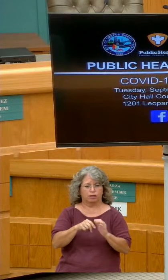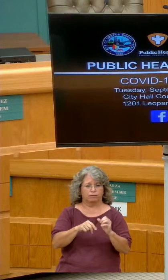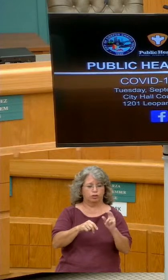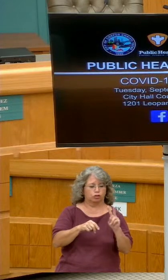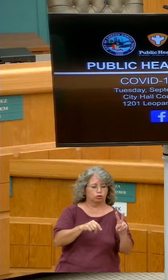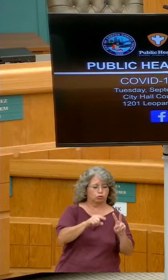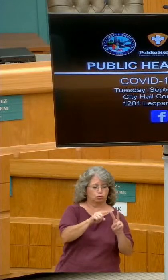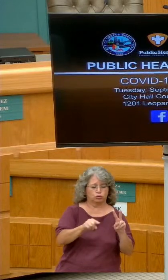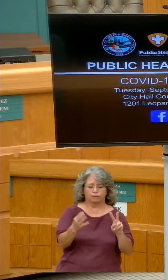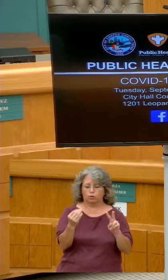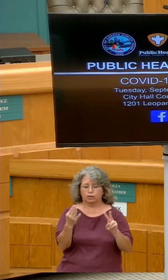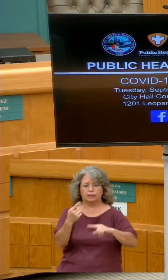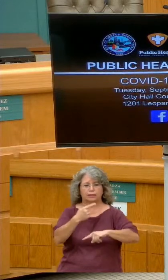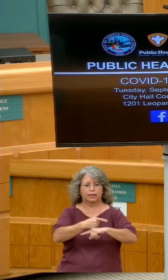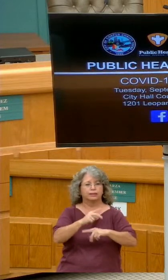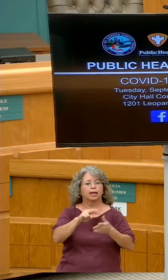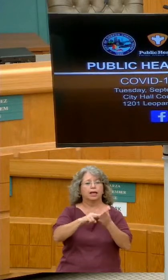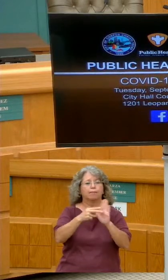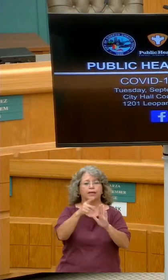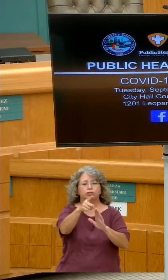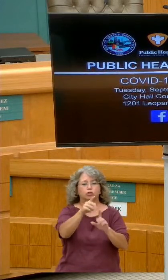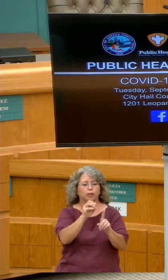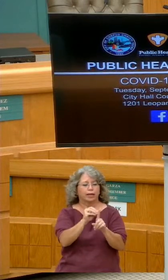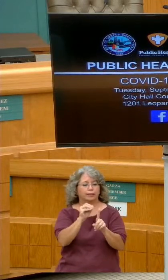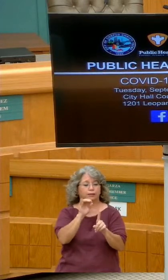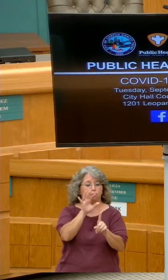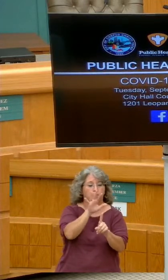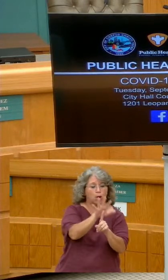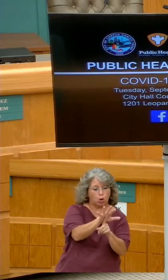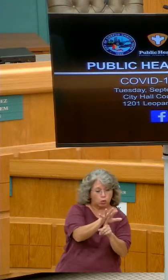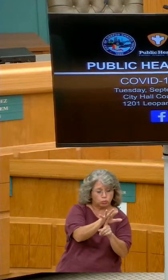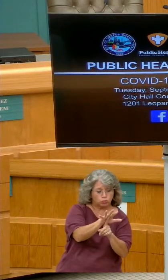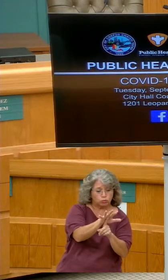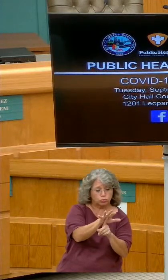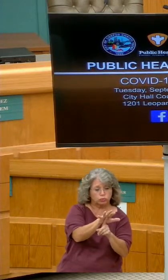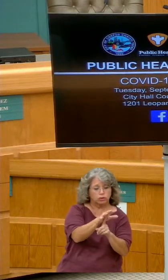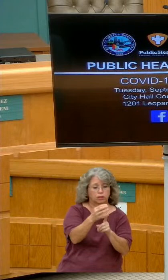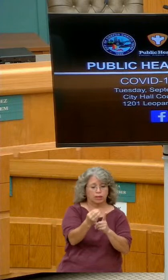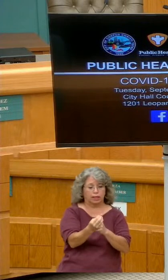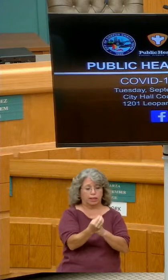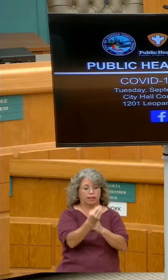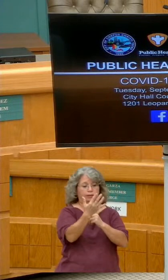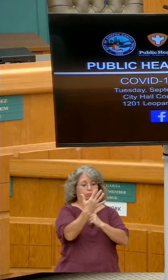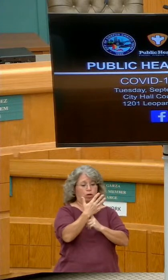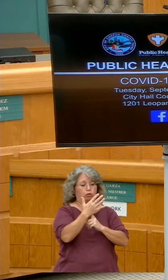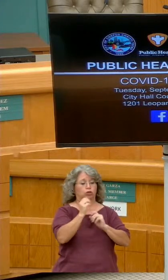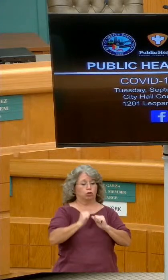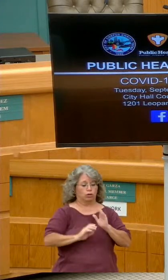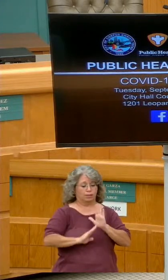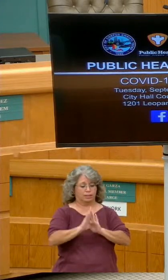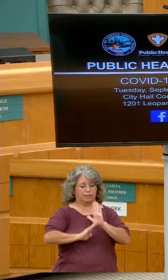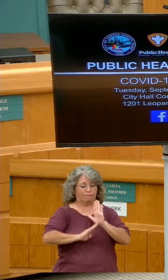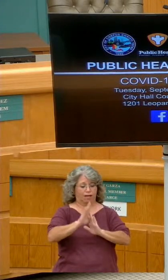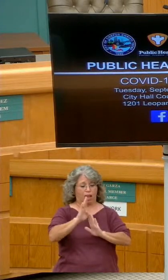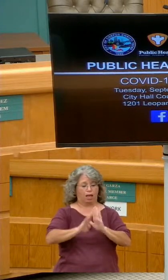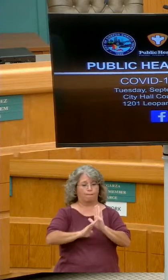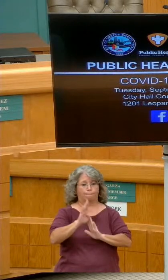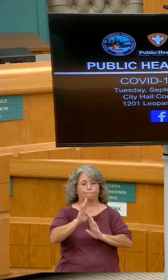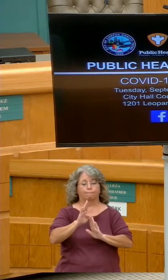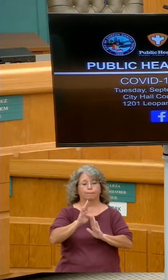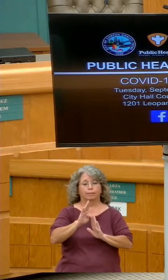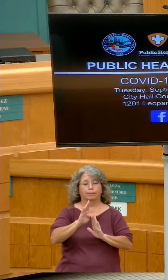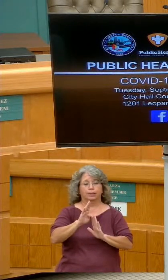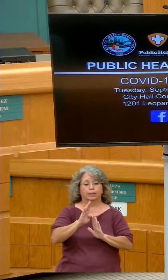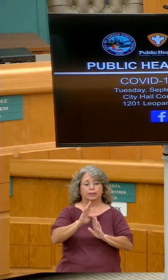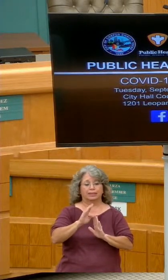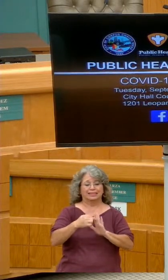with COVID-19, you could actually develop the signs and symptoms within these next 13, 14 days. So